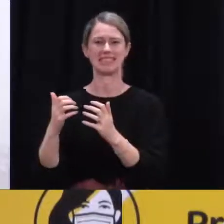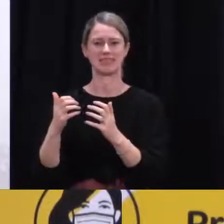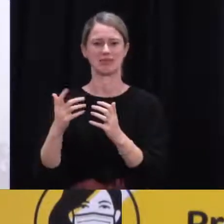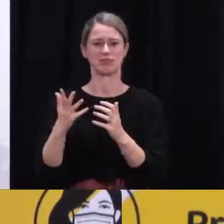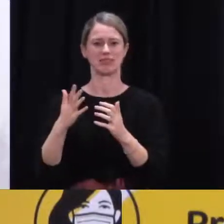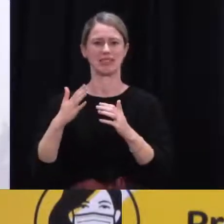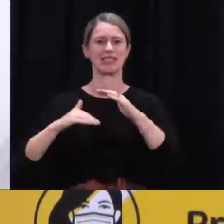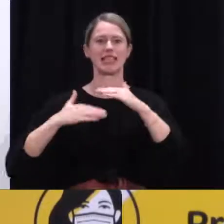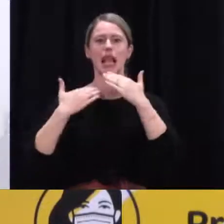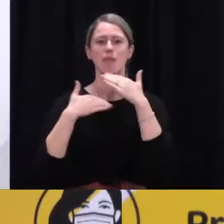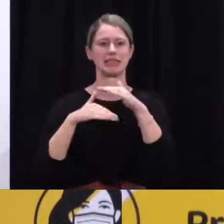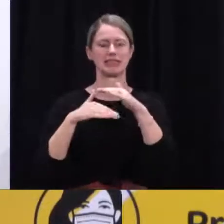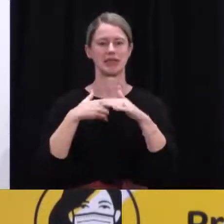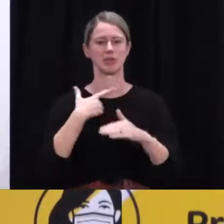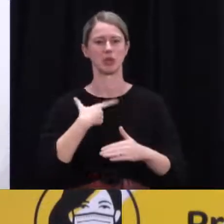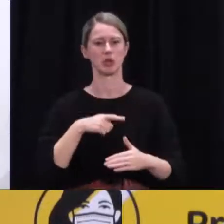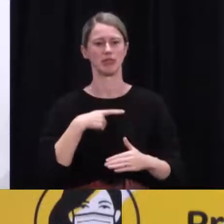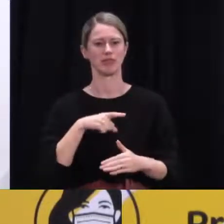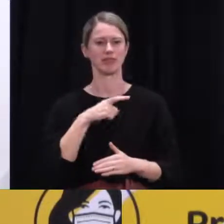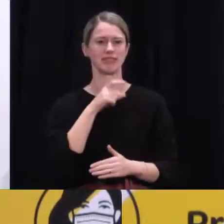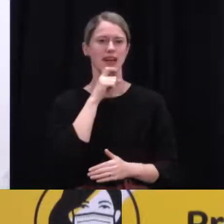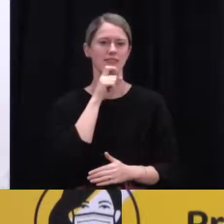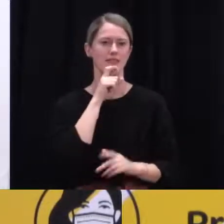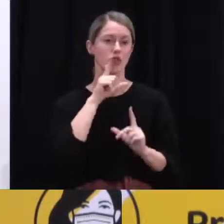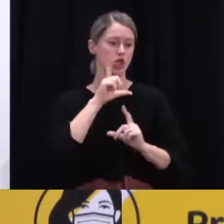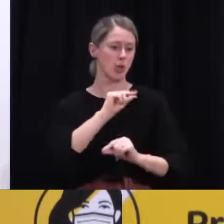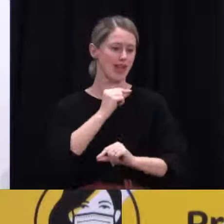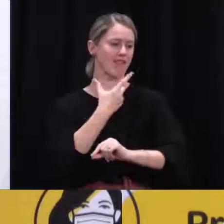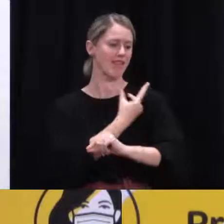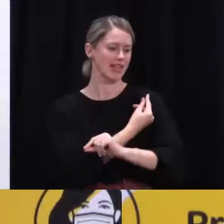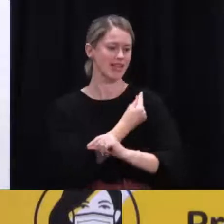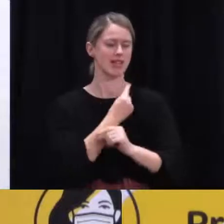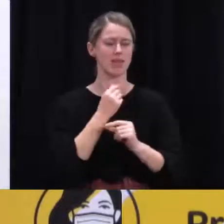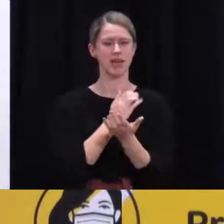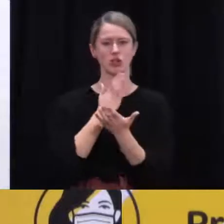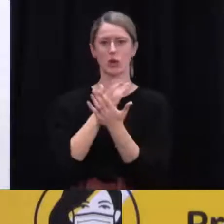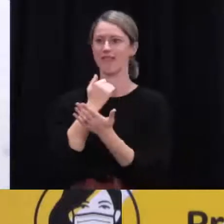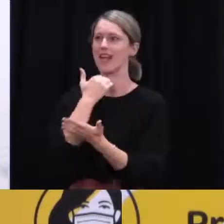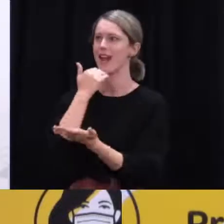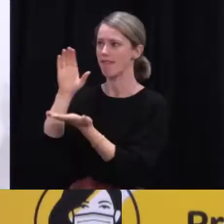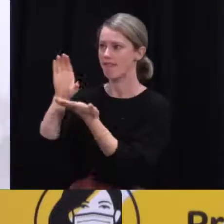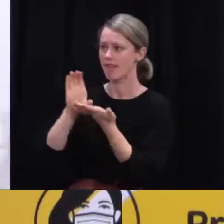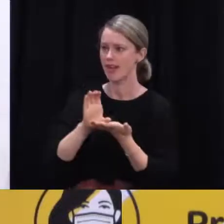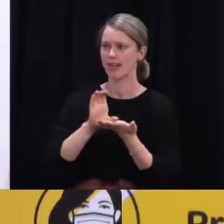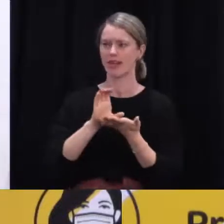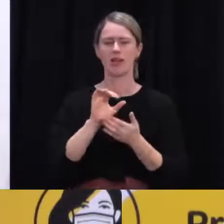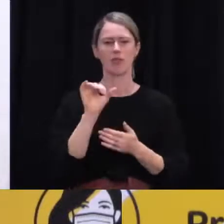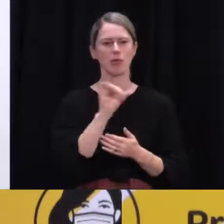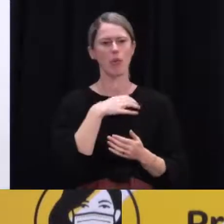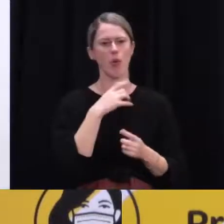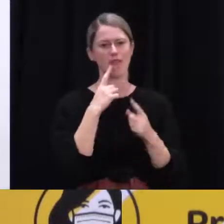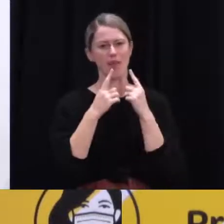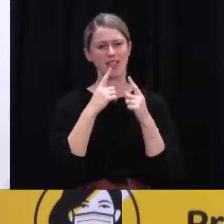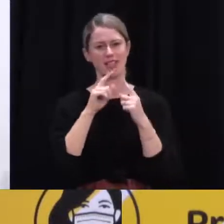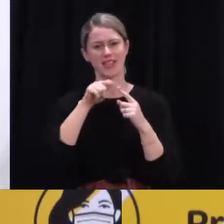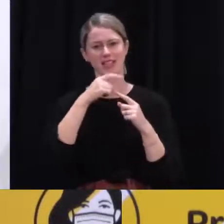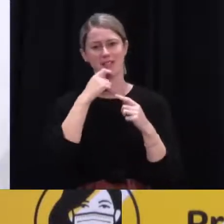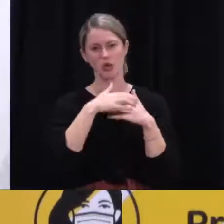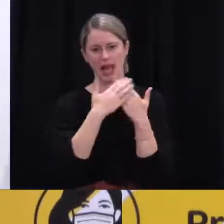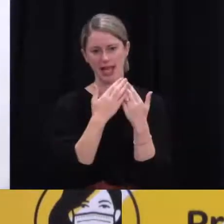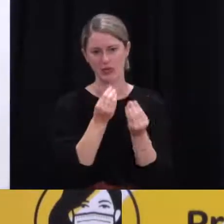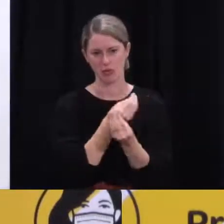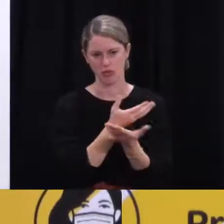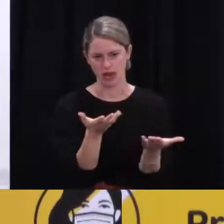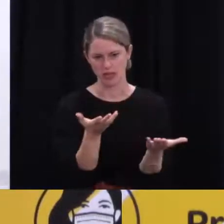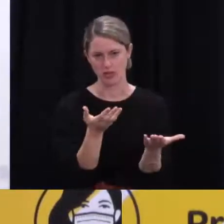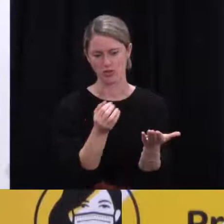this regard, there's a health workforce challenge. There's also, of course, the issue of making sure we've got sufficient supply. And we should have more to say on supply in the next few days, at